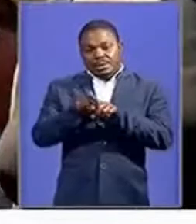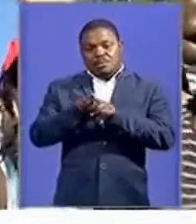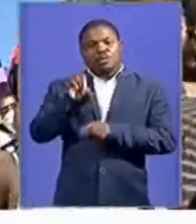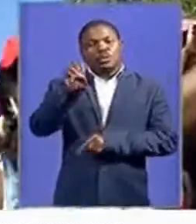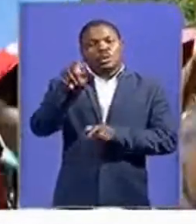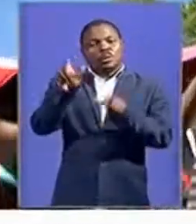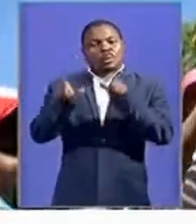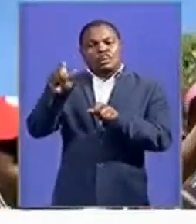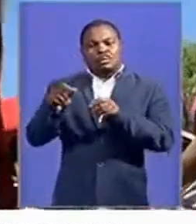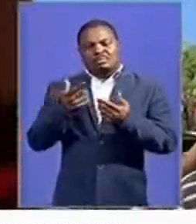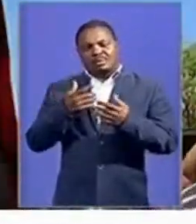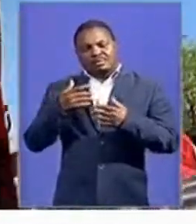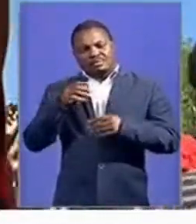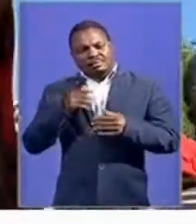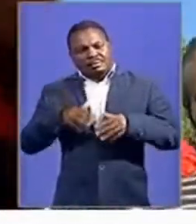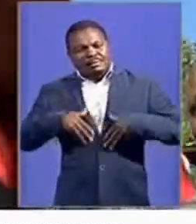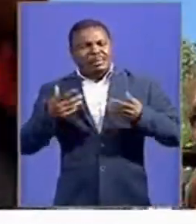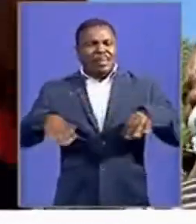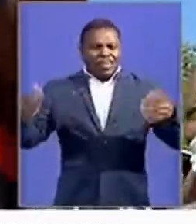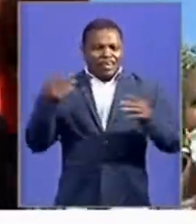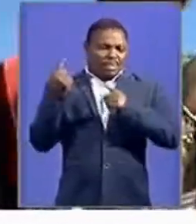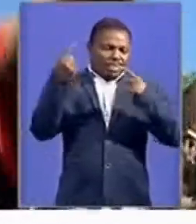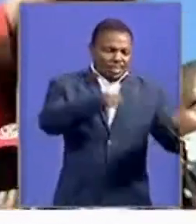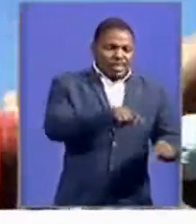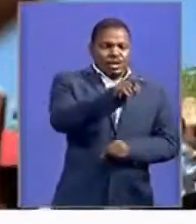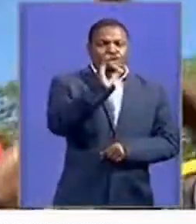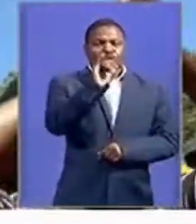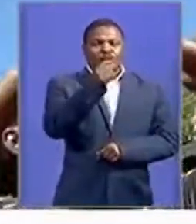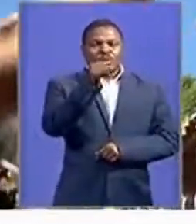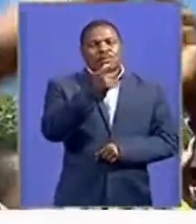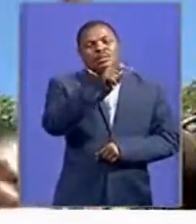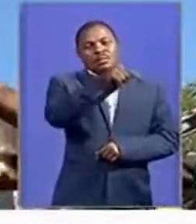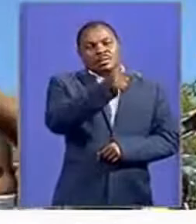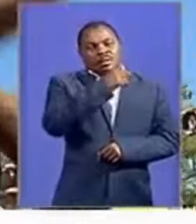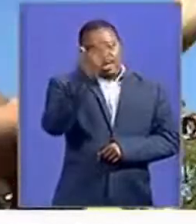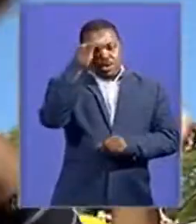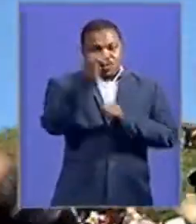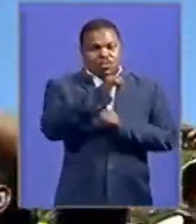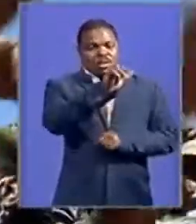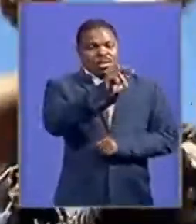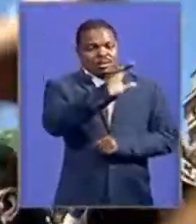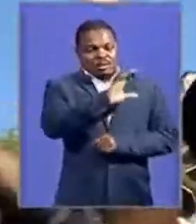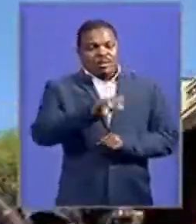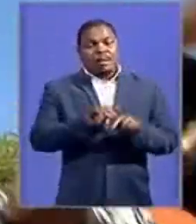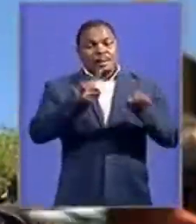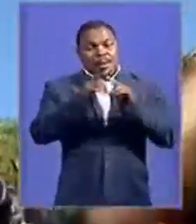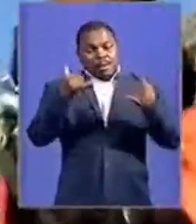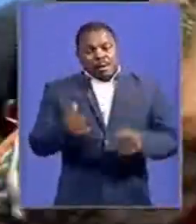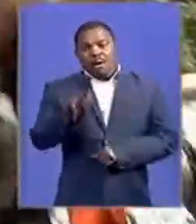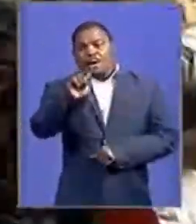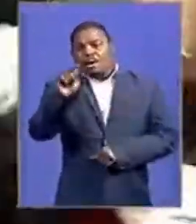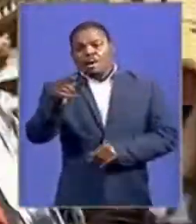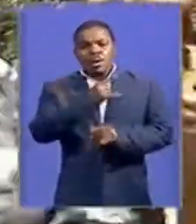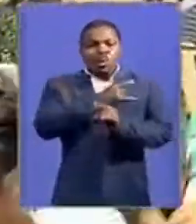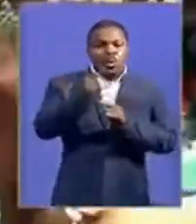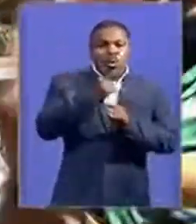khotsofale ha bona ntlokgolo ya ANC Johannesburg. Nakong ena eo ka yona ho iso hlaki hore na ke mekga efe e tla ba le taolo ya